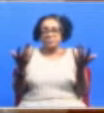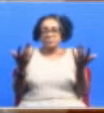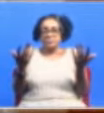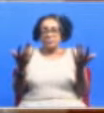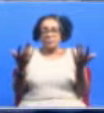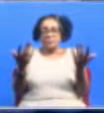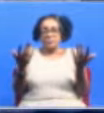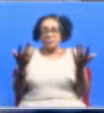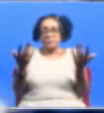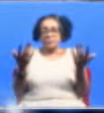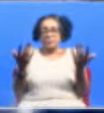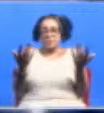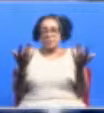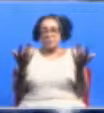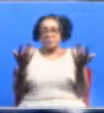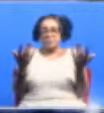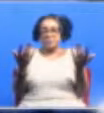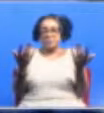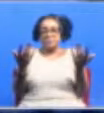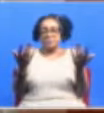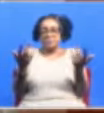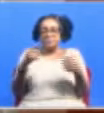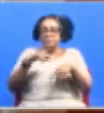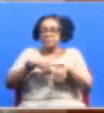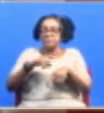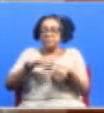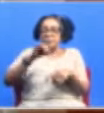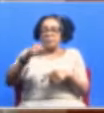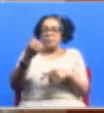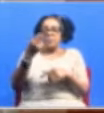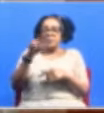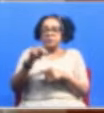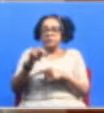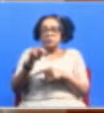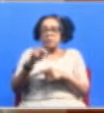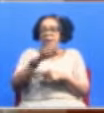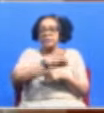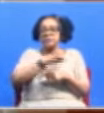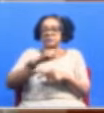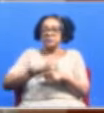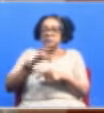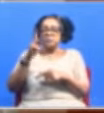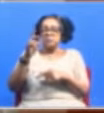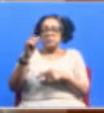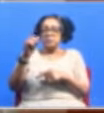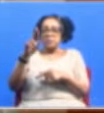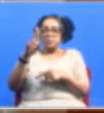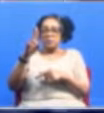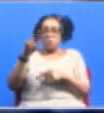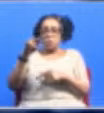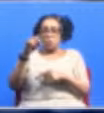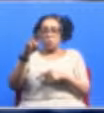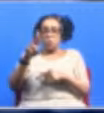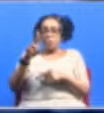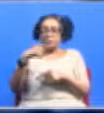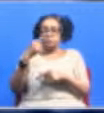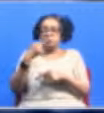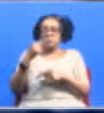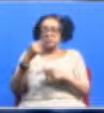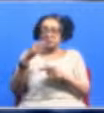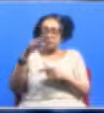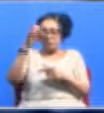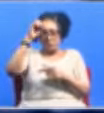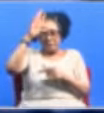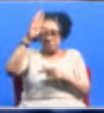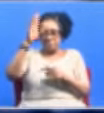that burial of the father to John Methu. Senator Karungo Wathangwa, who is the senator for Kiambu, he stood up and